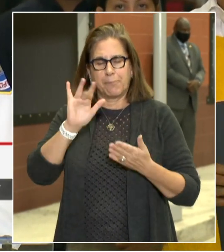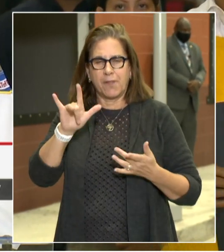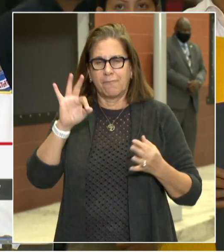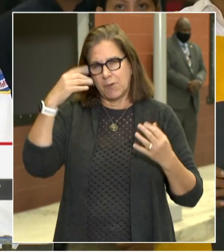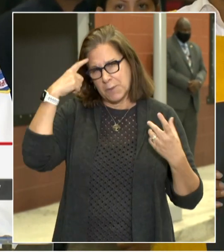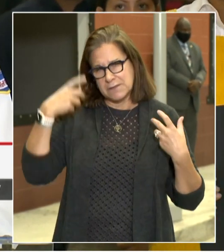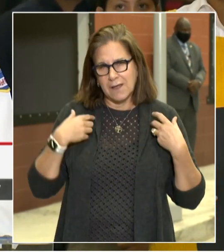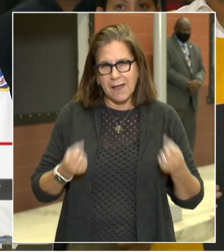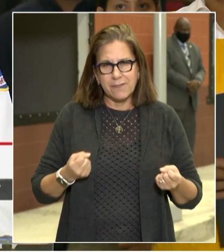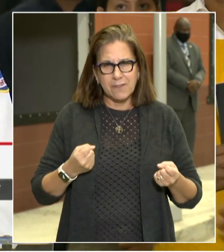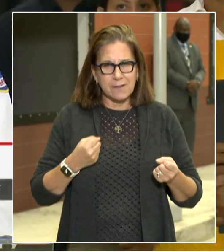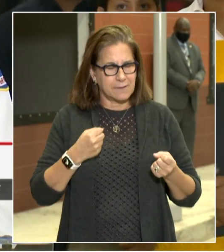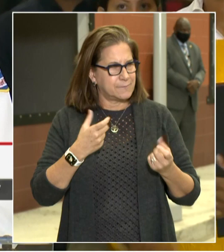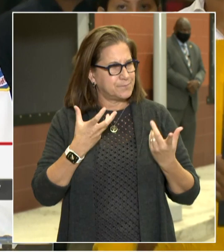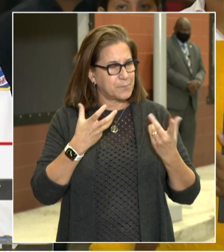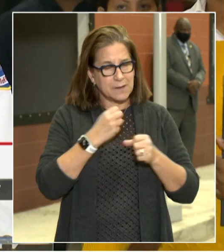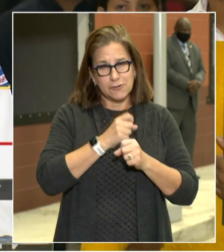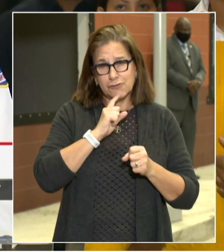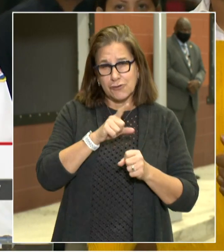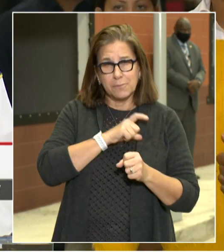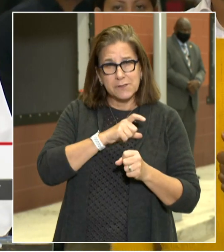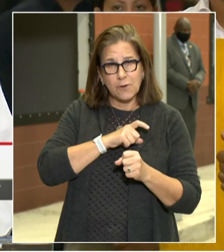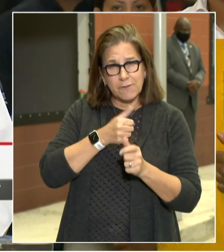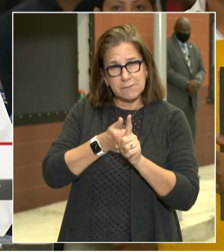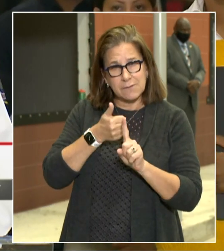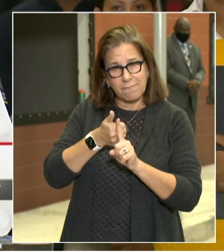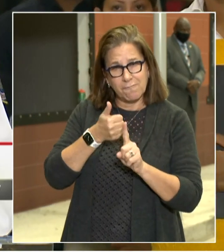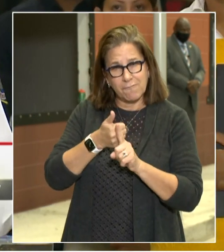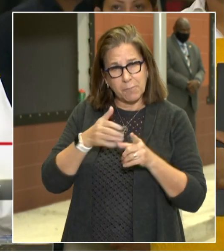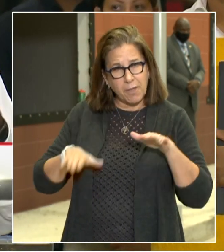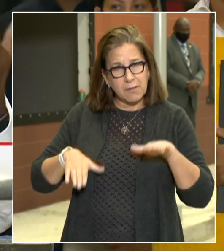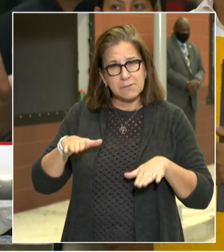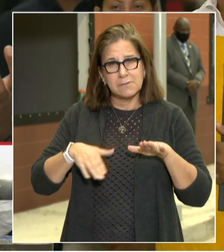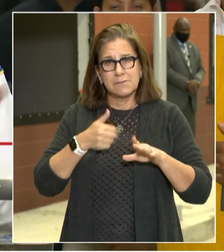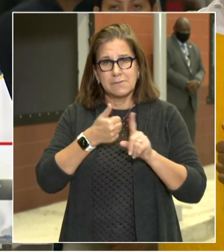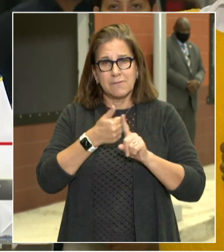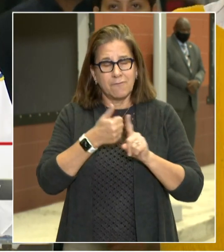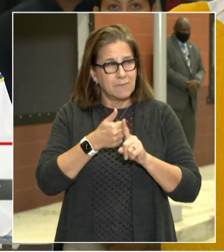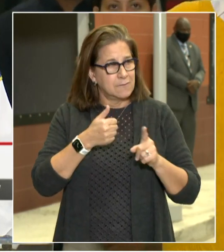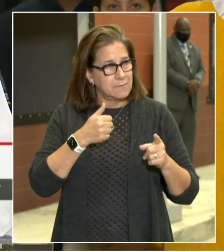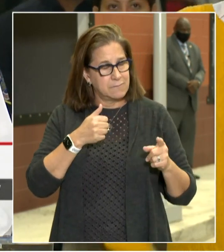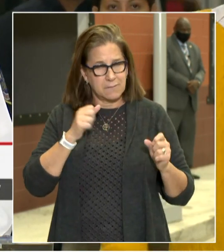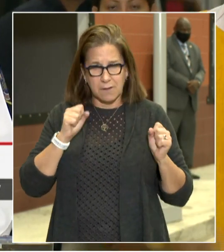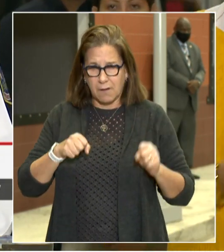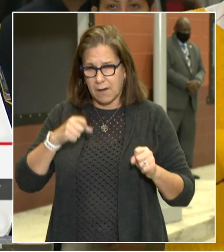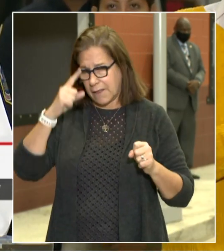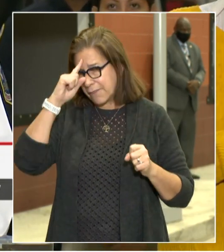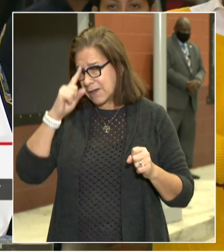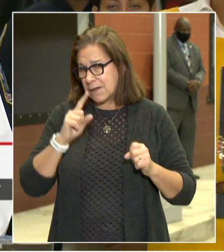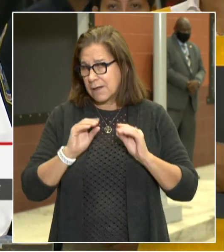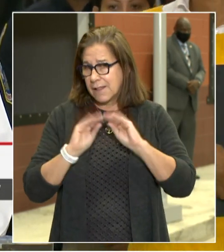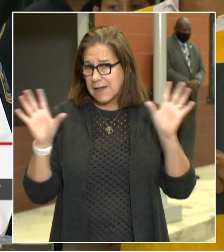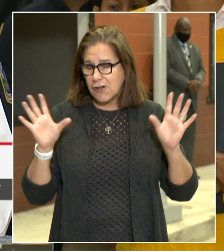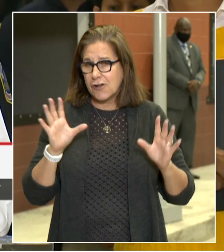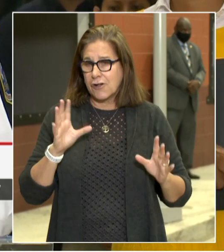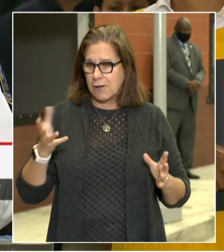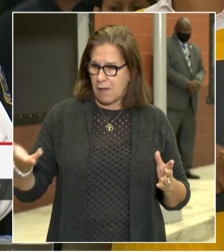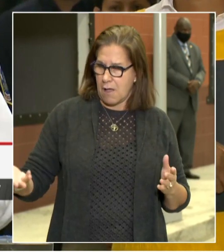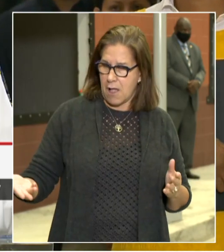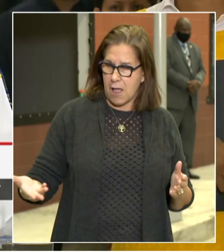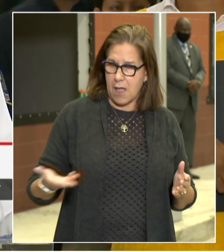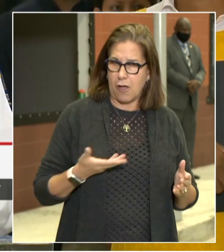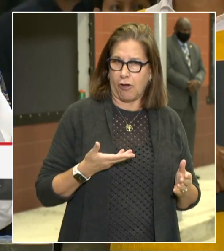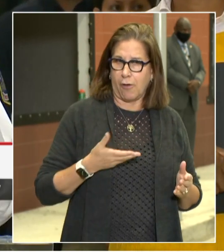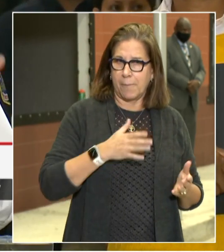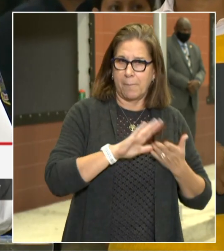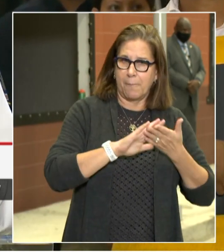the checks and balances that we have prior to members becoming Metropolitan Police officers, we go through a pretty extensive evaluation to